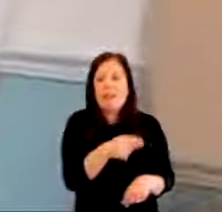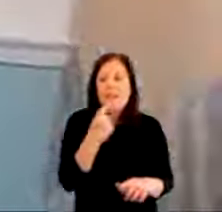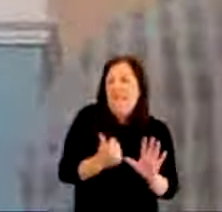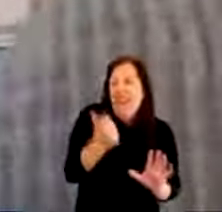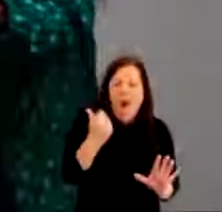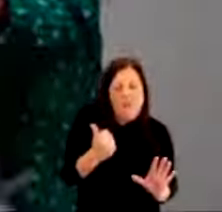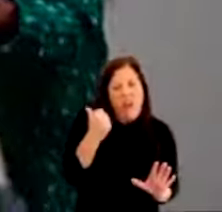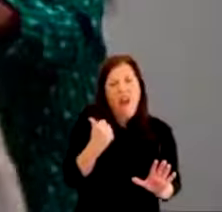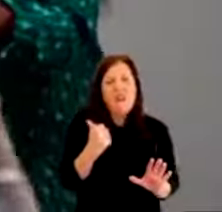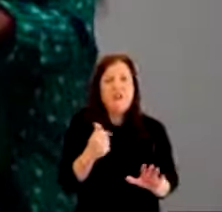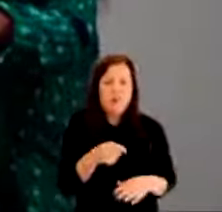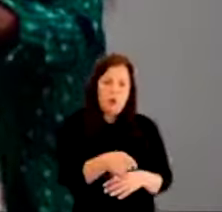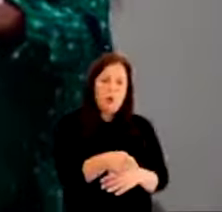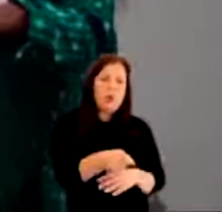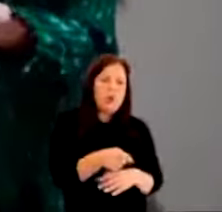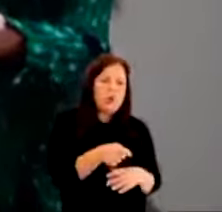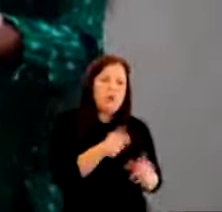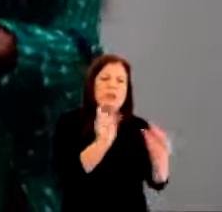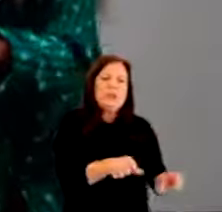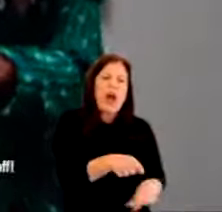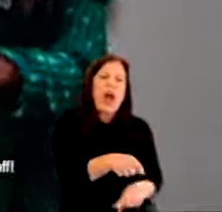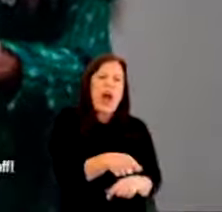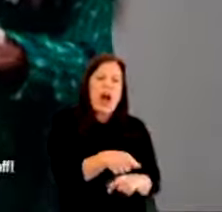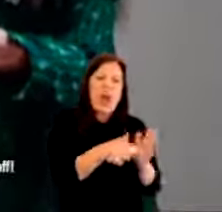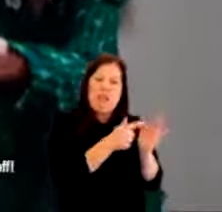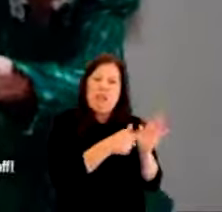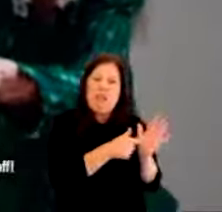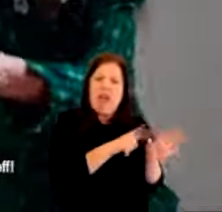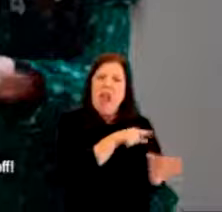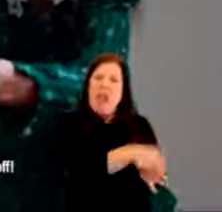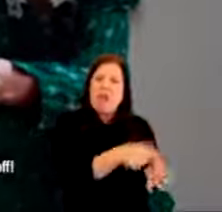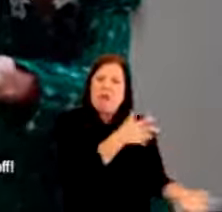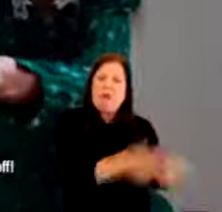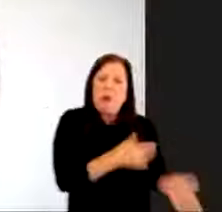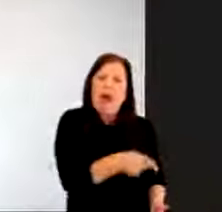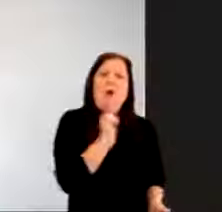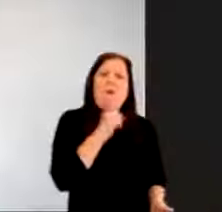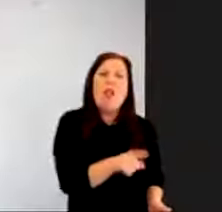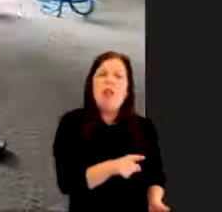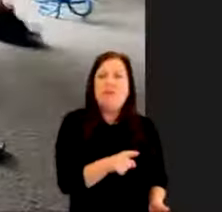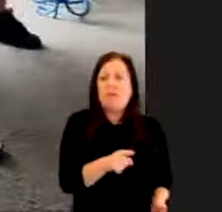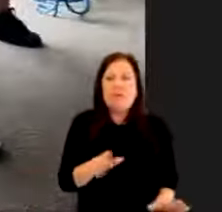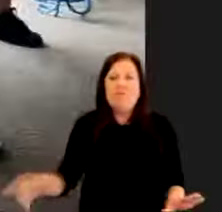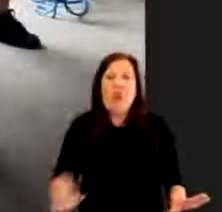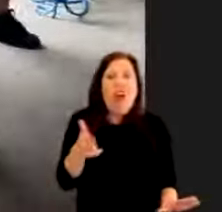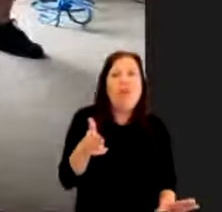me! You keep still on Neville! Get your bruise off! Again!